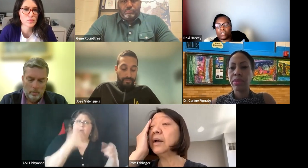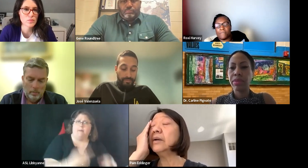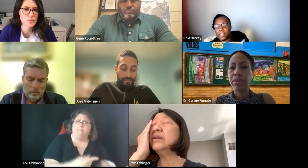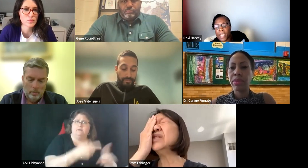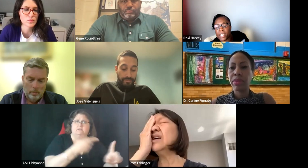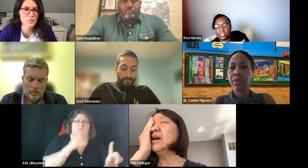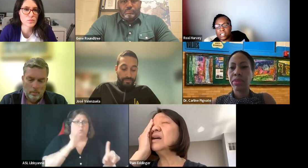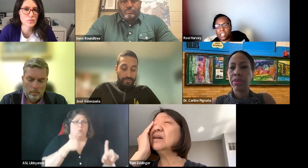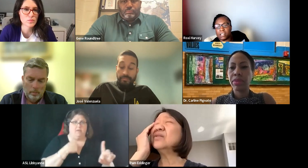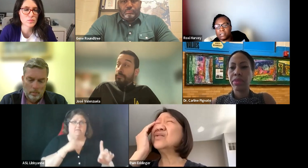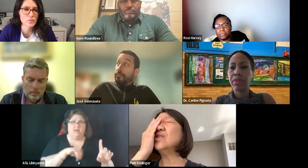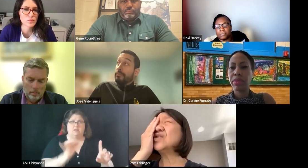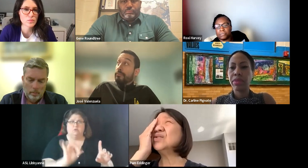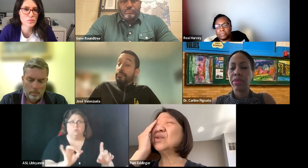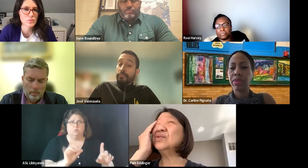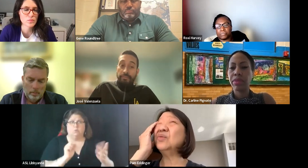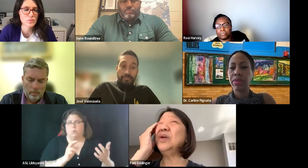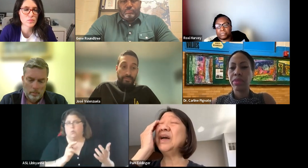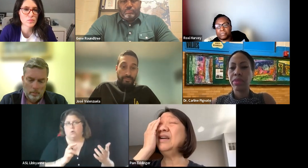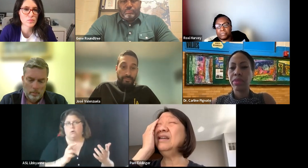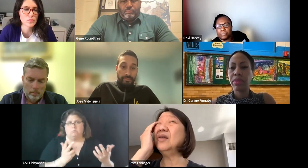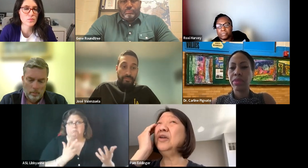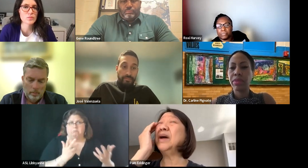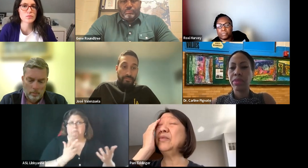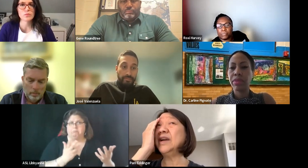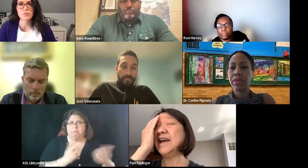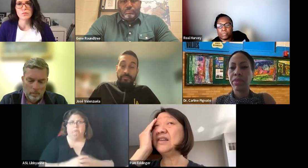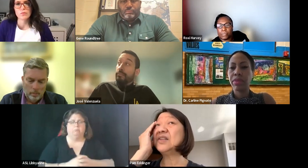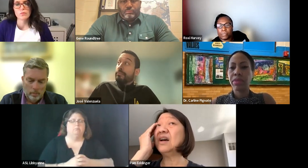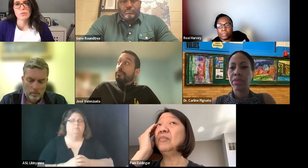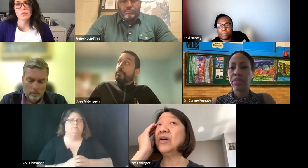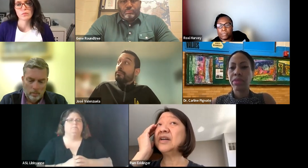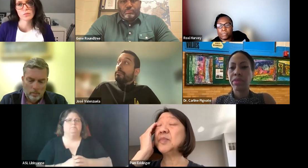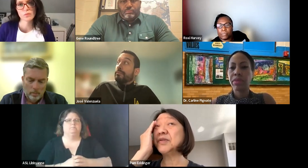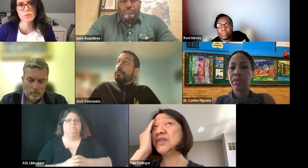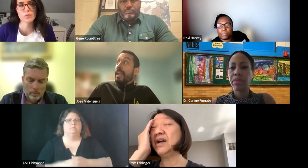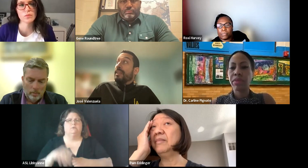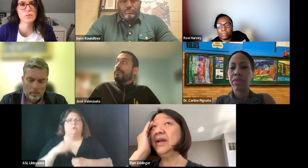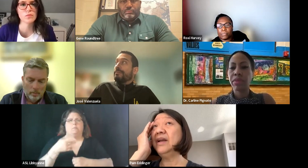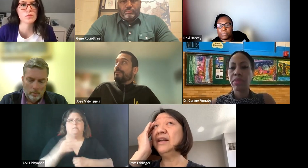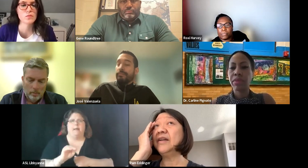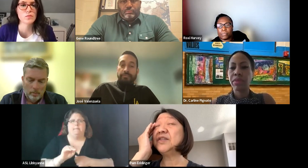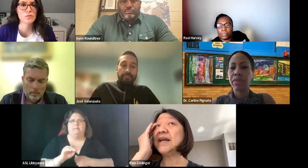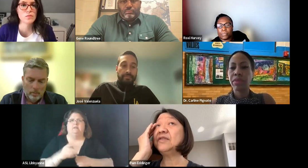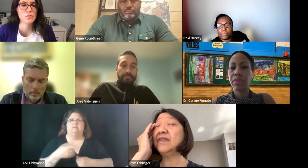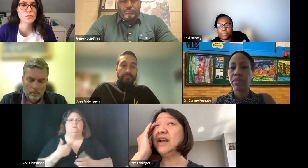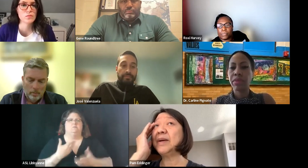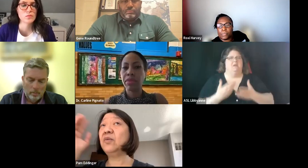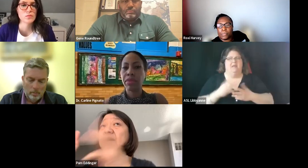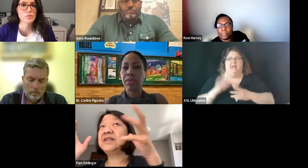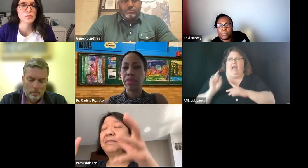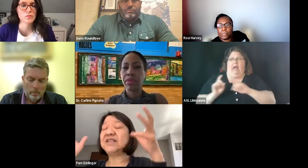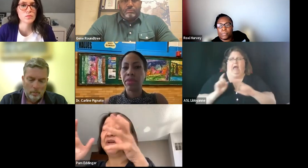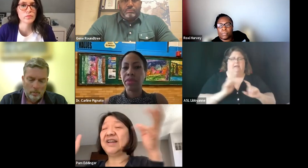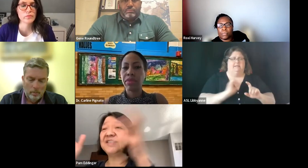or that feedback i should say so so so we might you know we might want to ask um our experts um and our staff to think